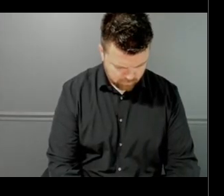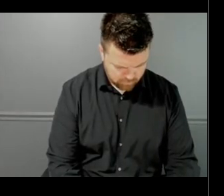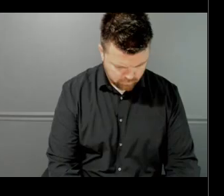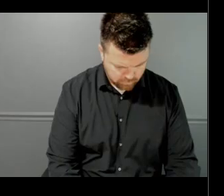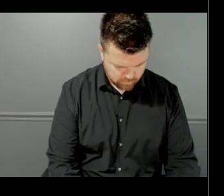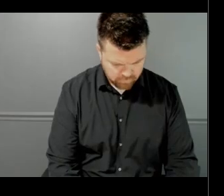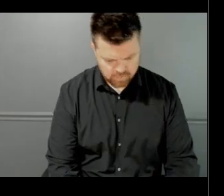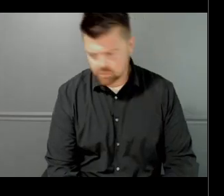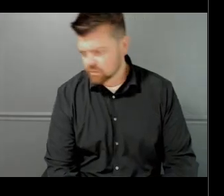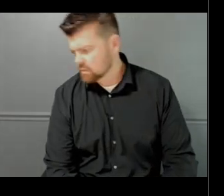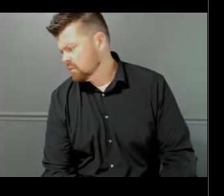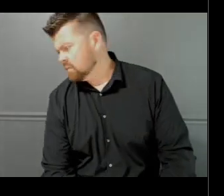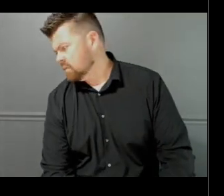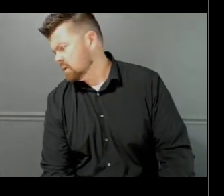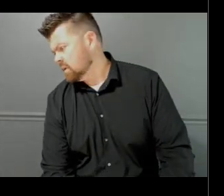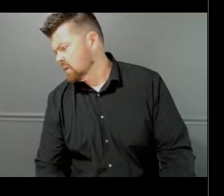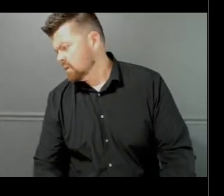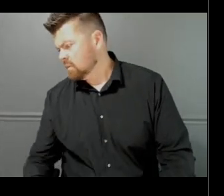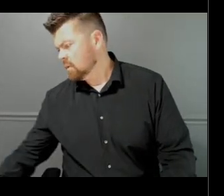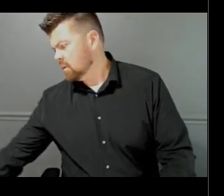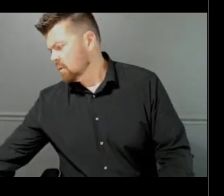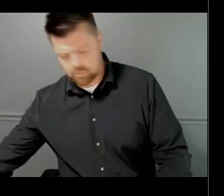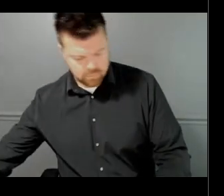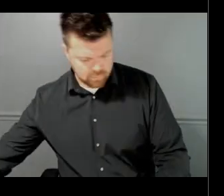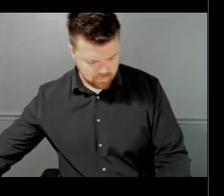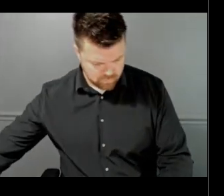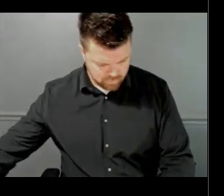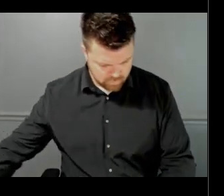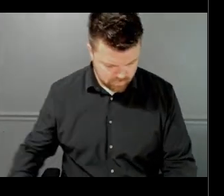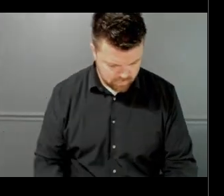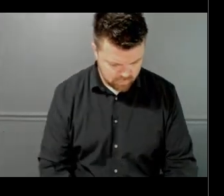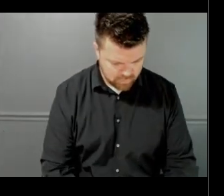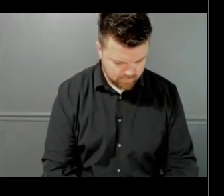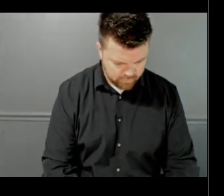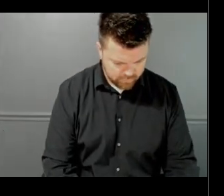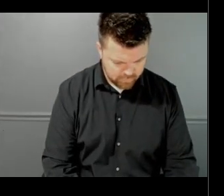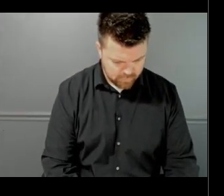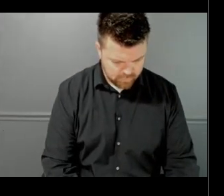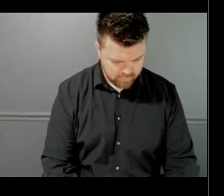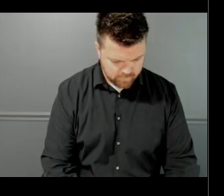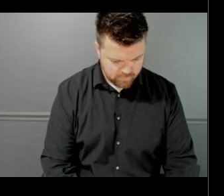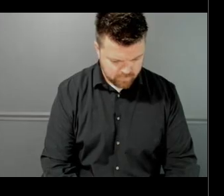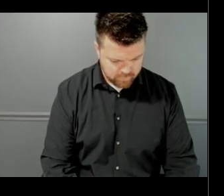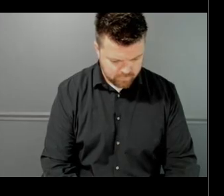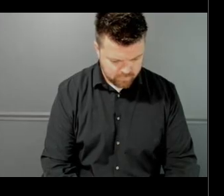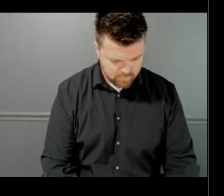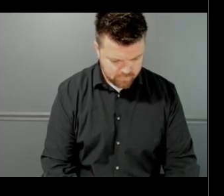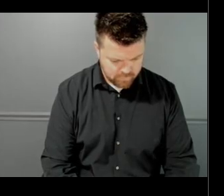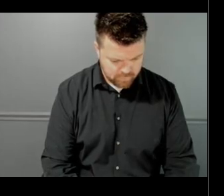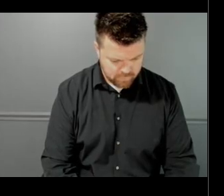between planned building entrances and pedestrian blank.